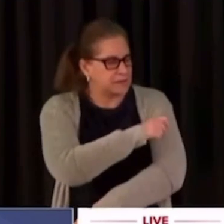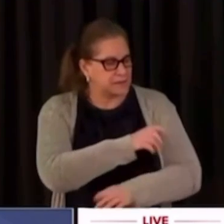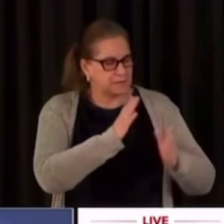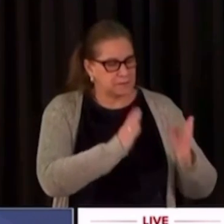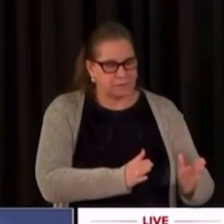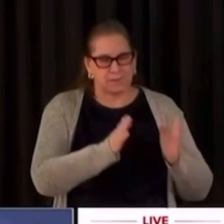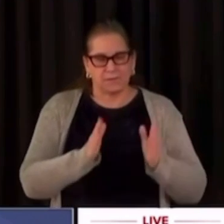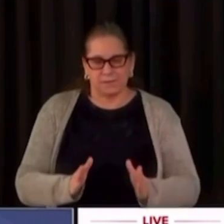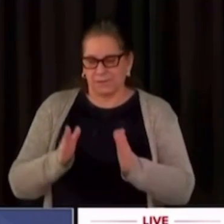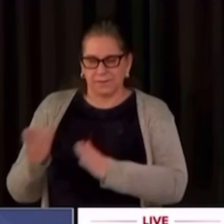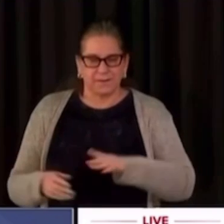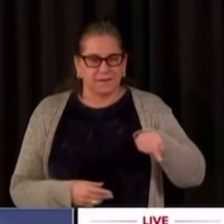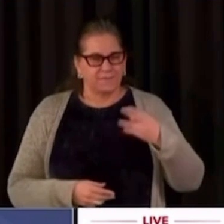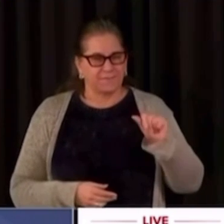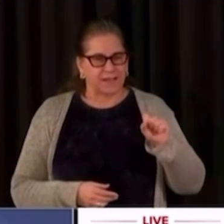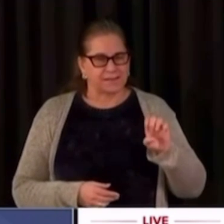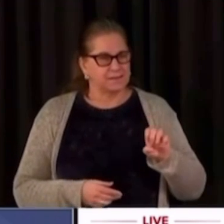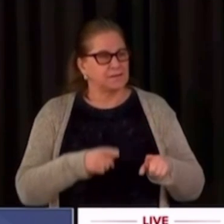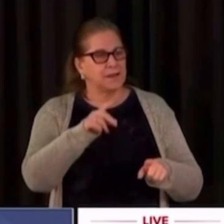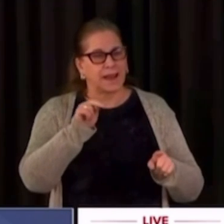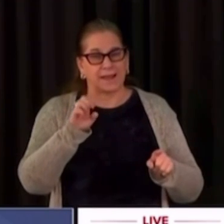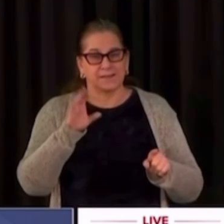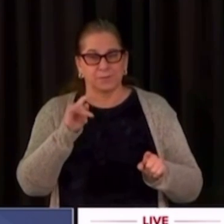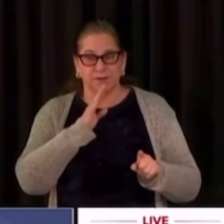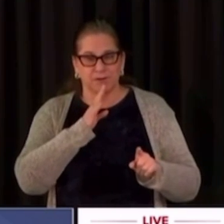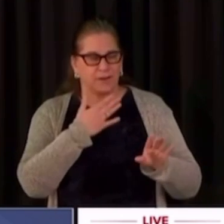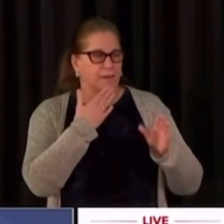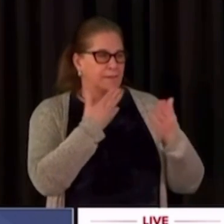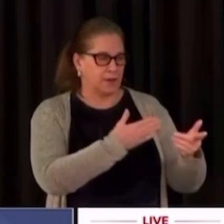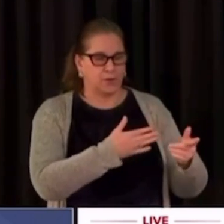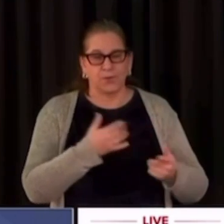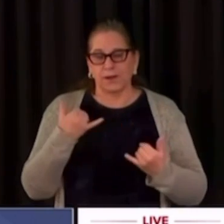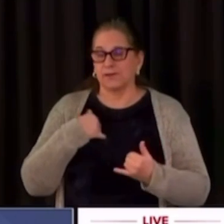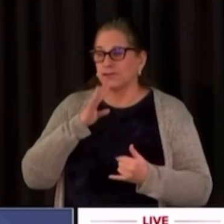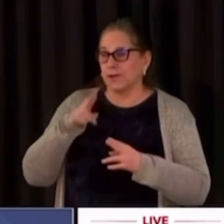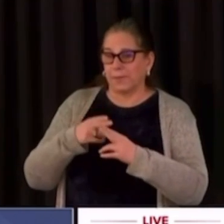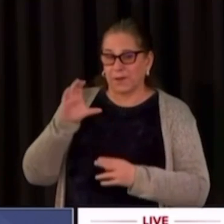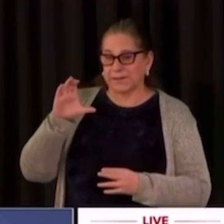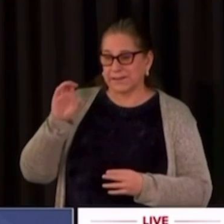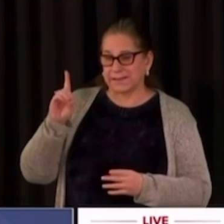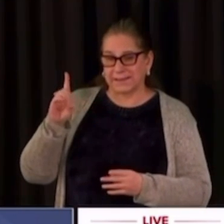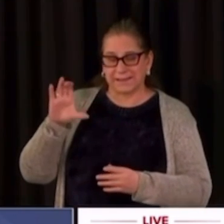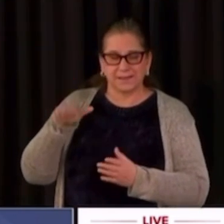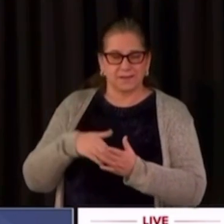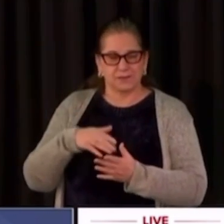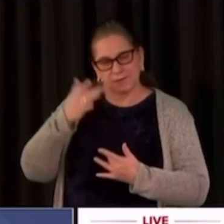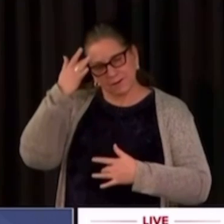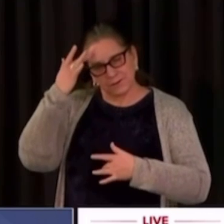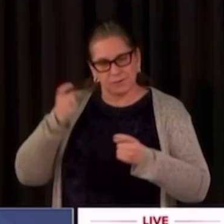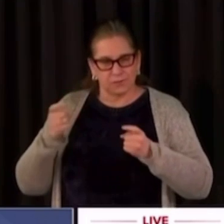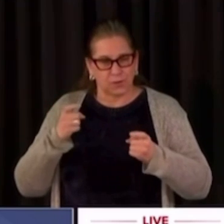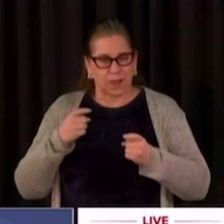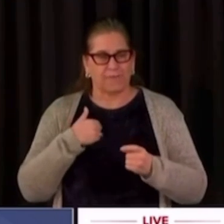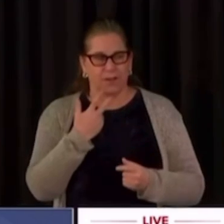Madam Mayor. So the U.S. Centers for Disease Control and Prevention has a three-phased approach to vaccination that assumes